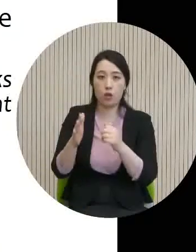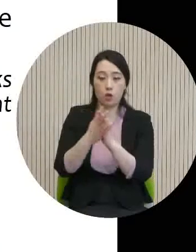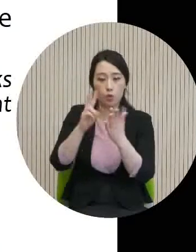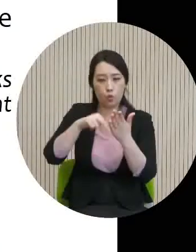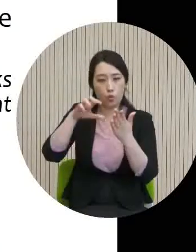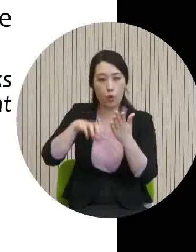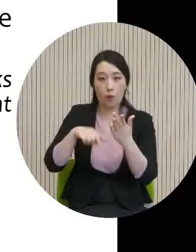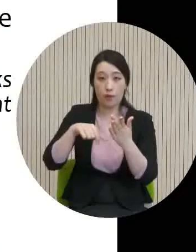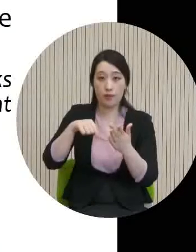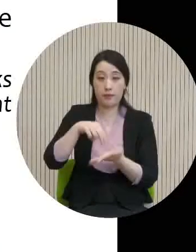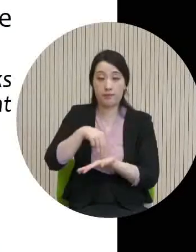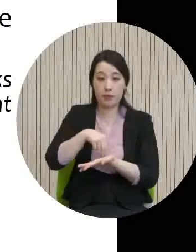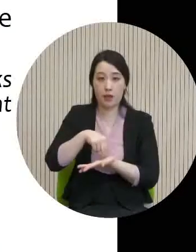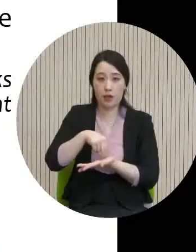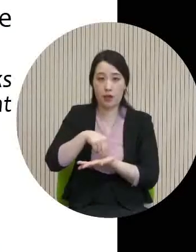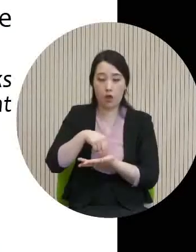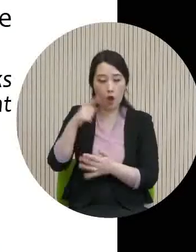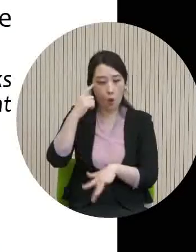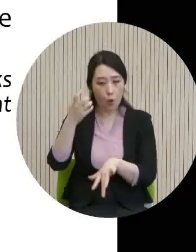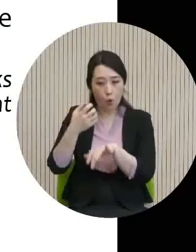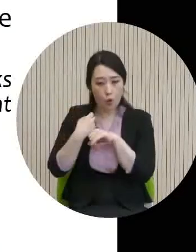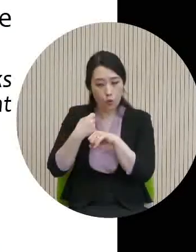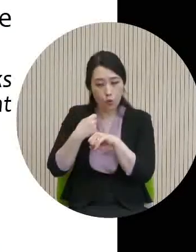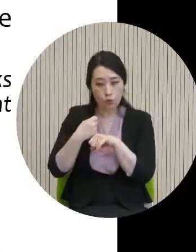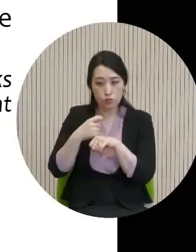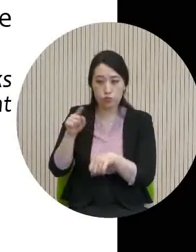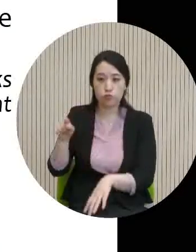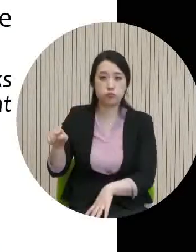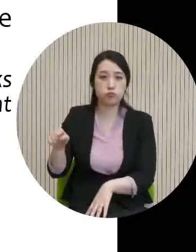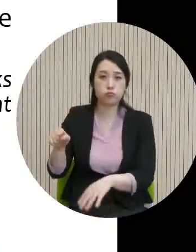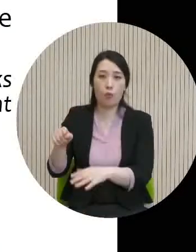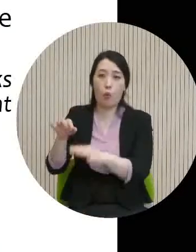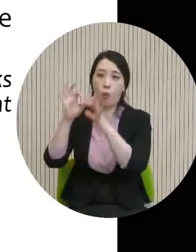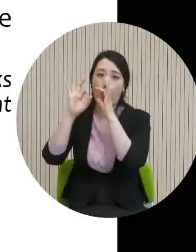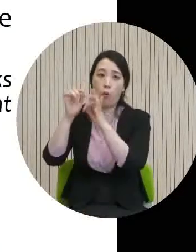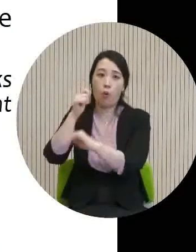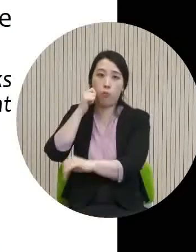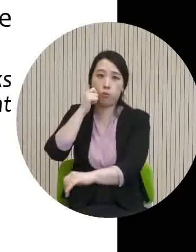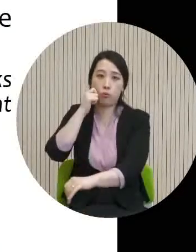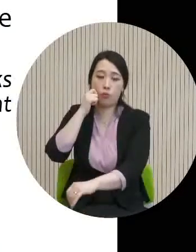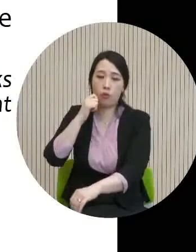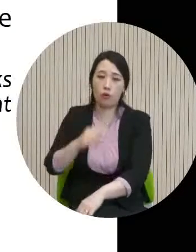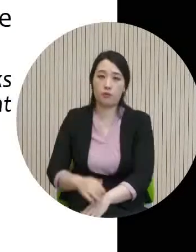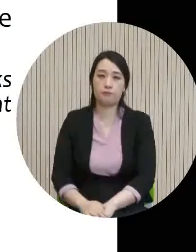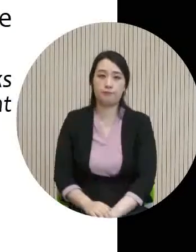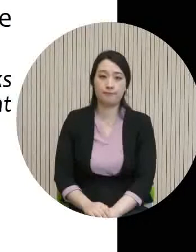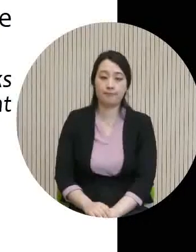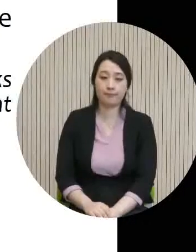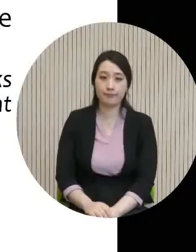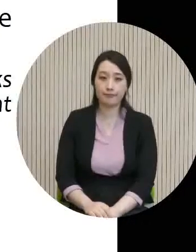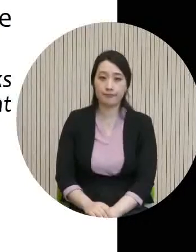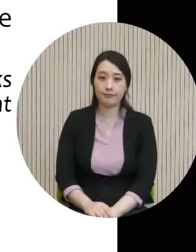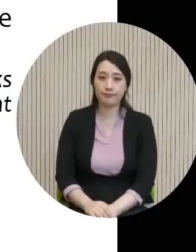for research purposes. So in Singapore, for example, we have enacted a law